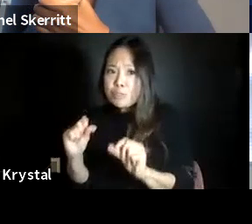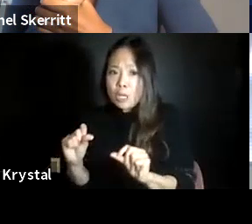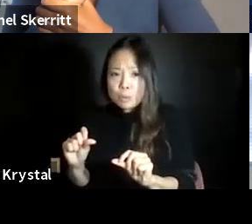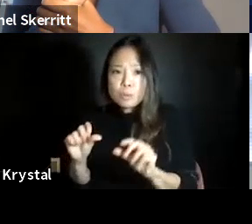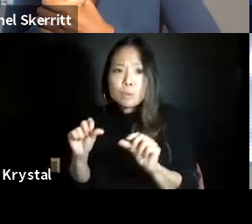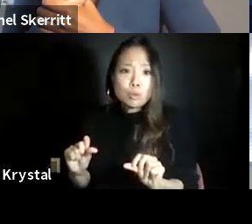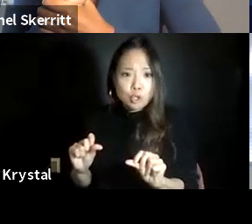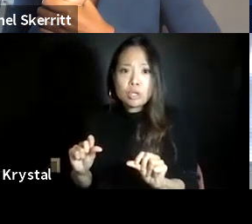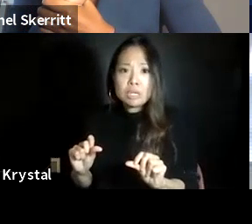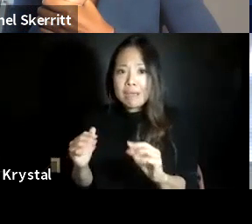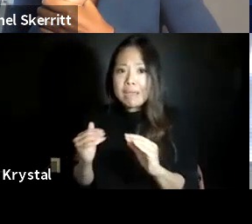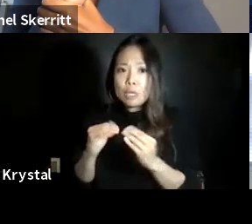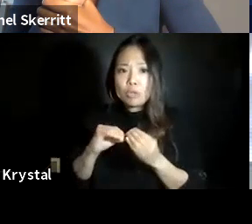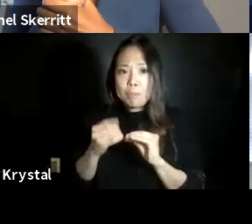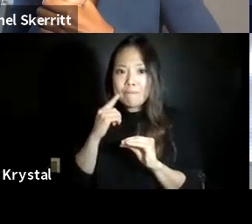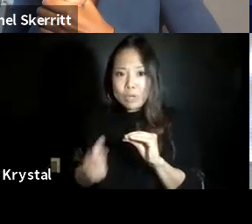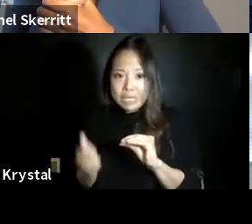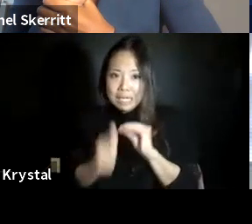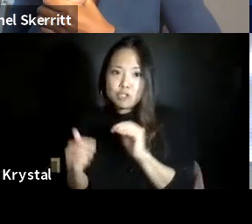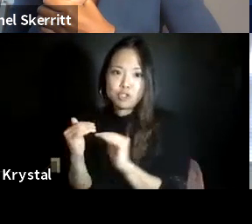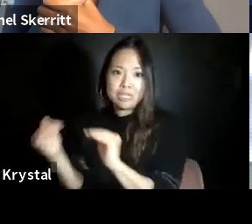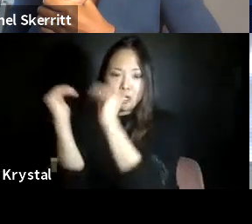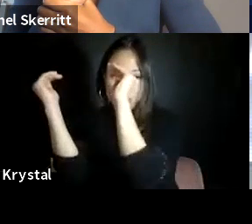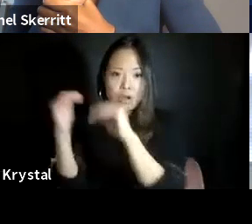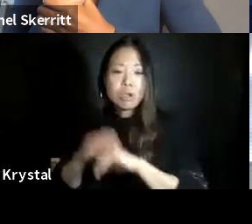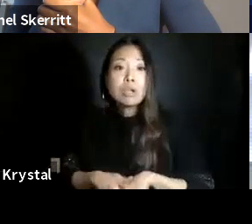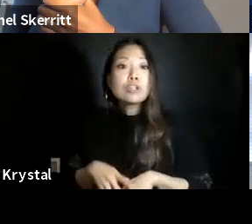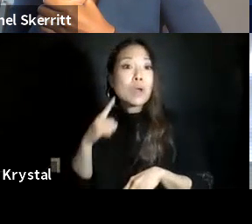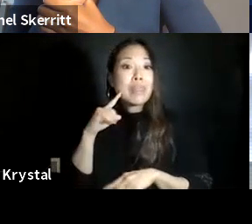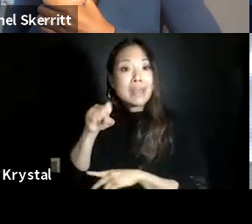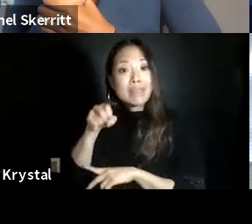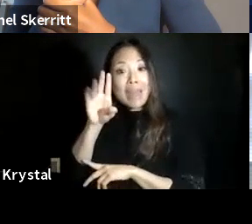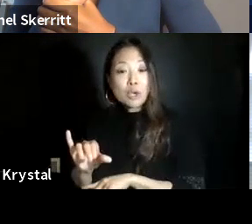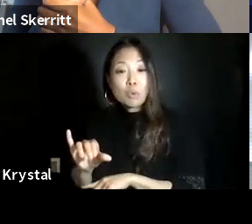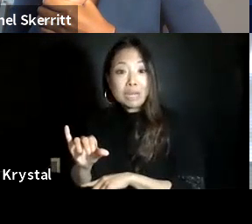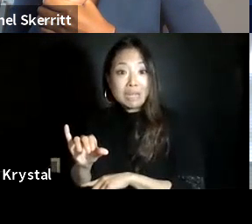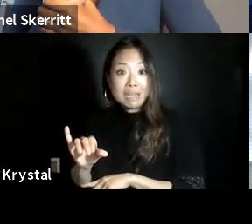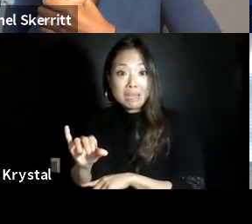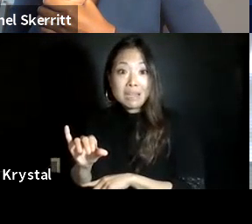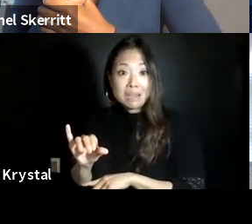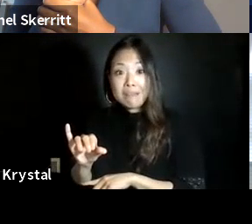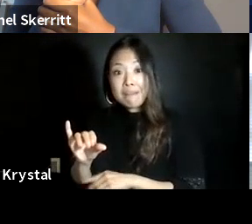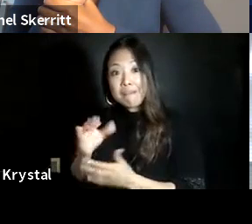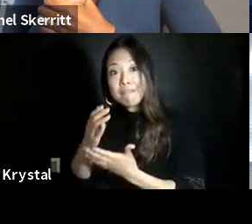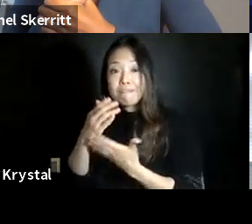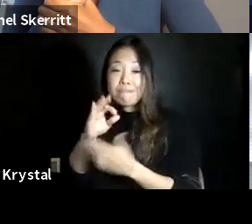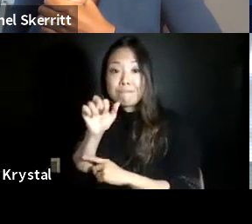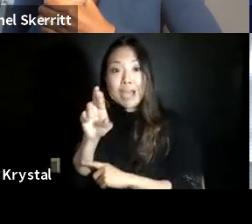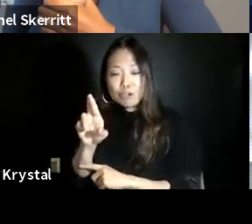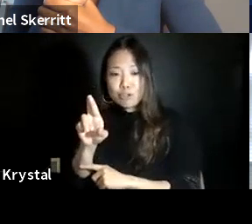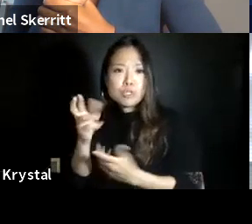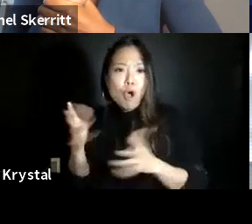from each one. So I think the equity factor was built into the way that the tiers were broken out so that the